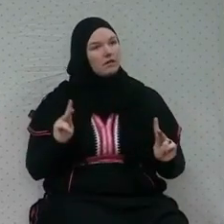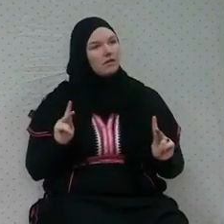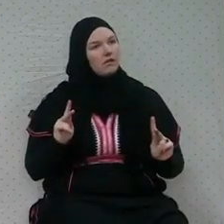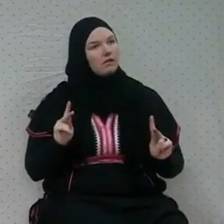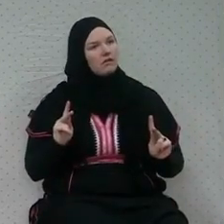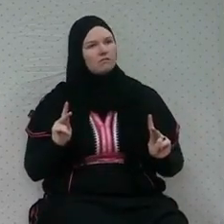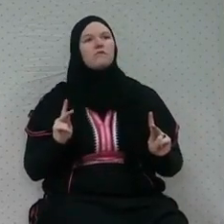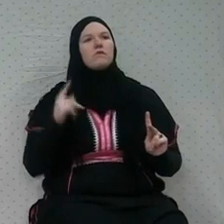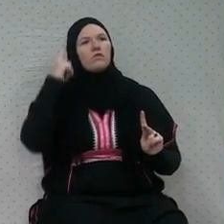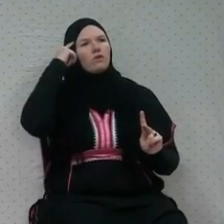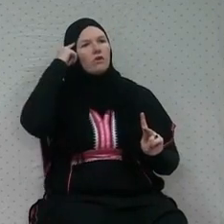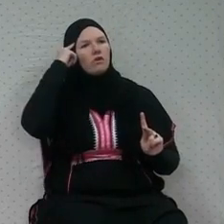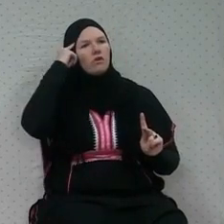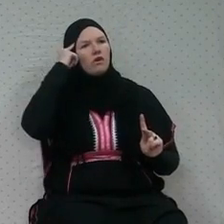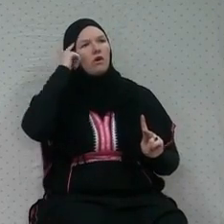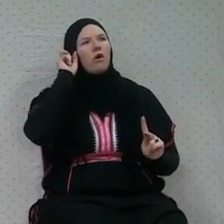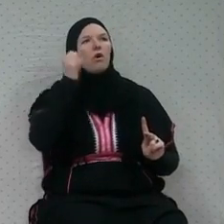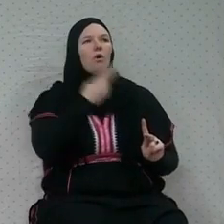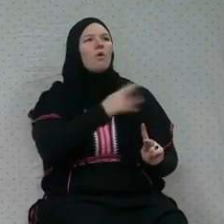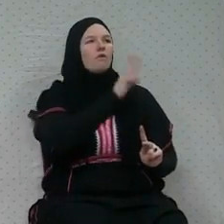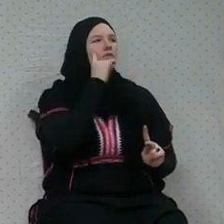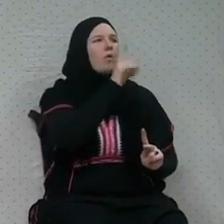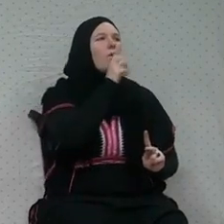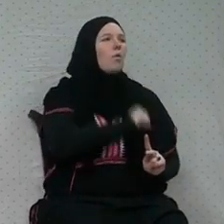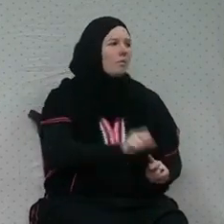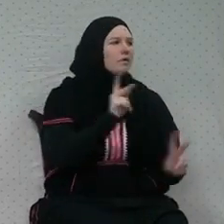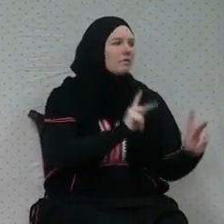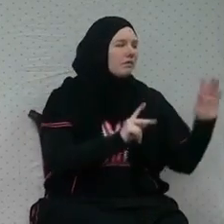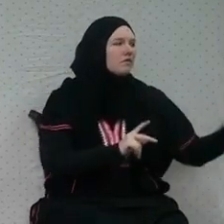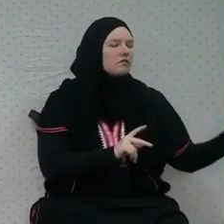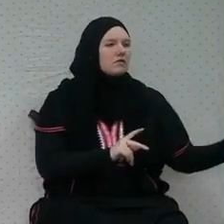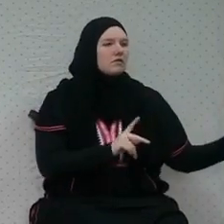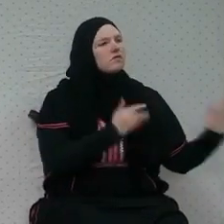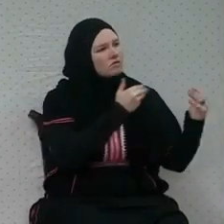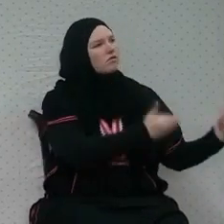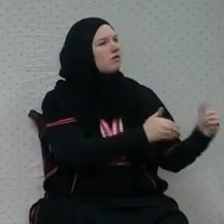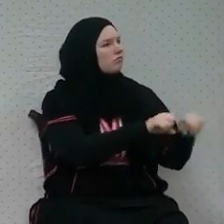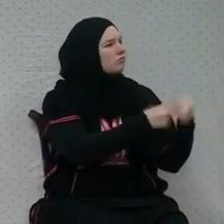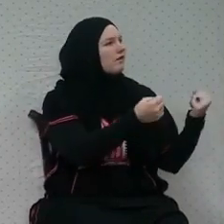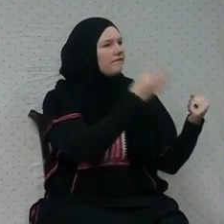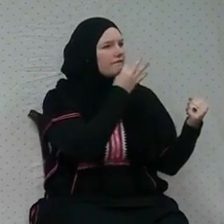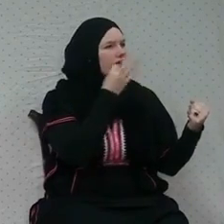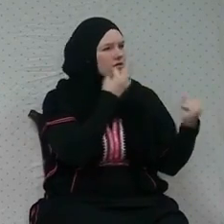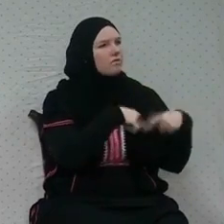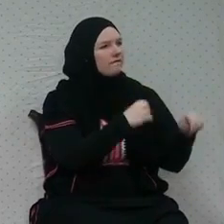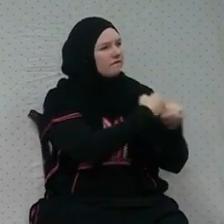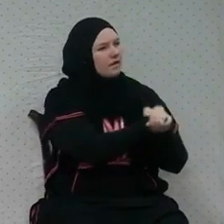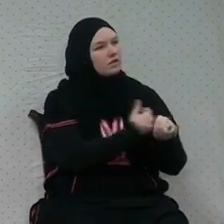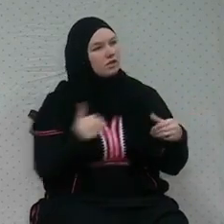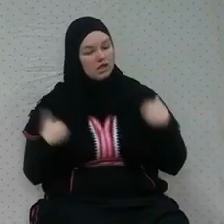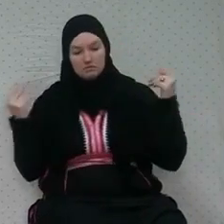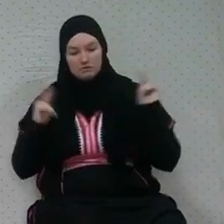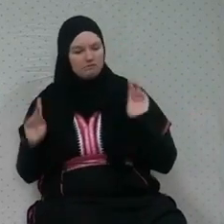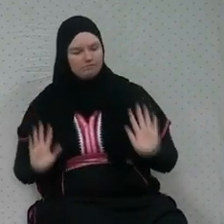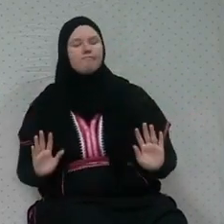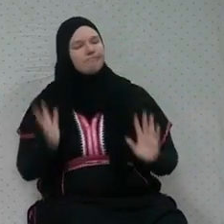this is for old people, they thought it is for old people, those who cannot fast while fighting, so they didn't